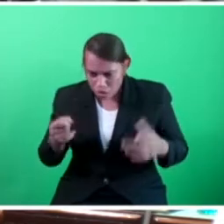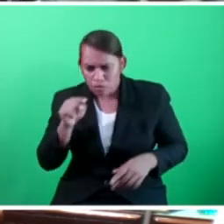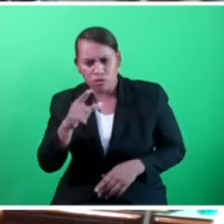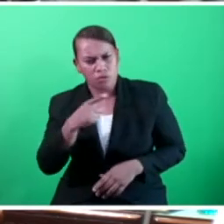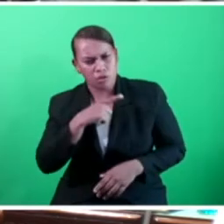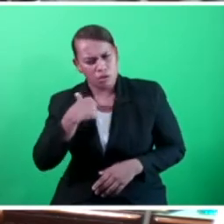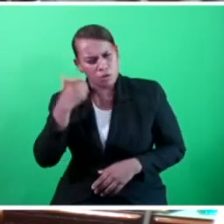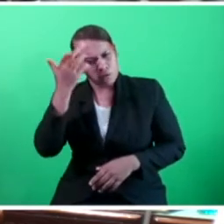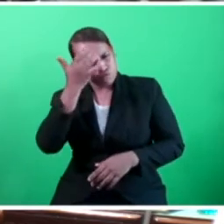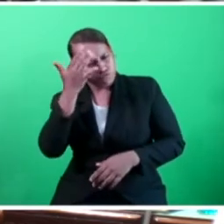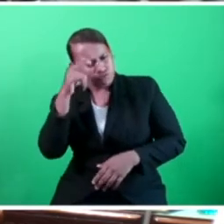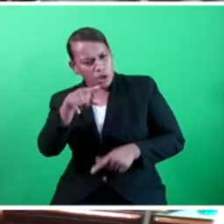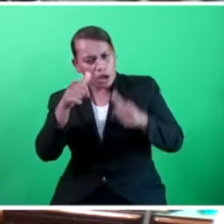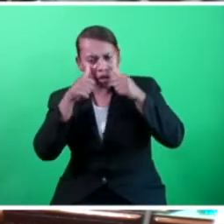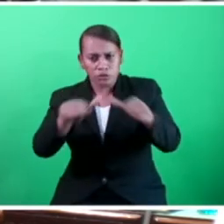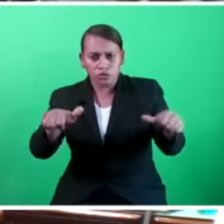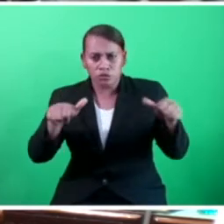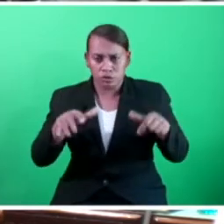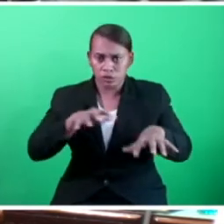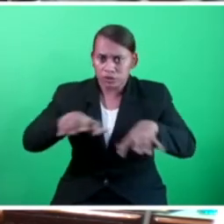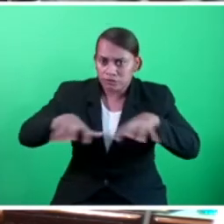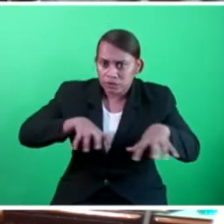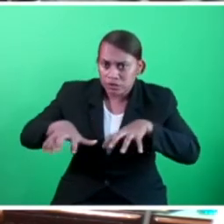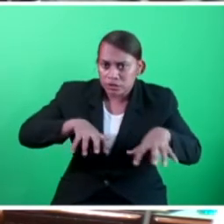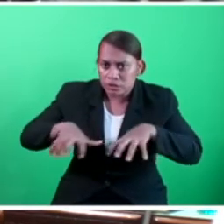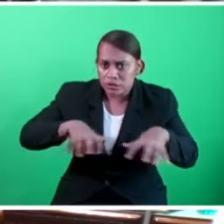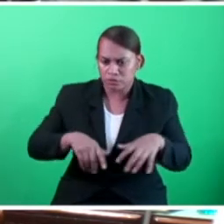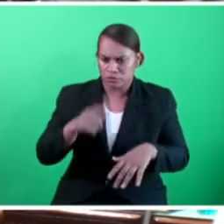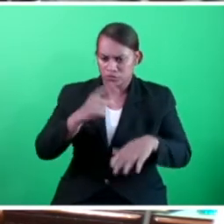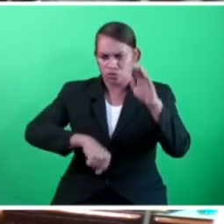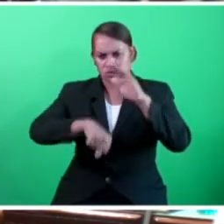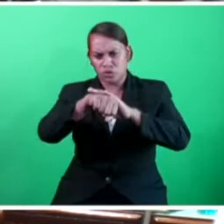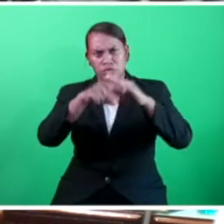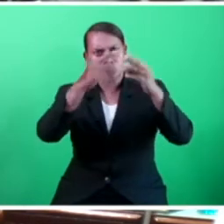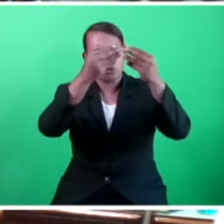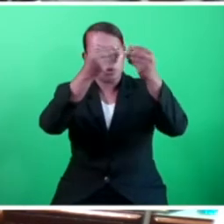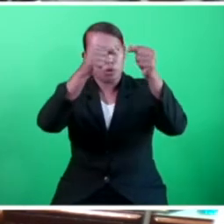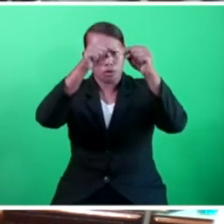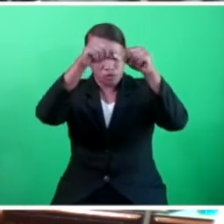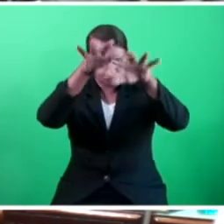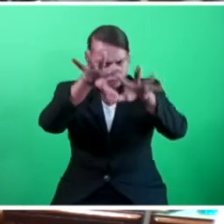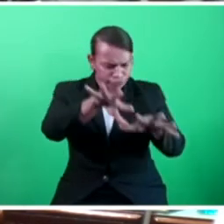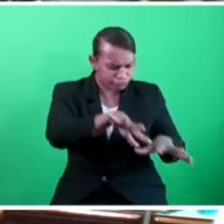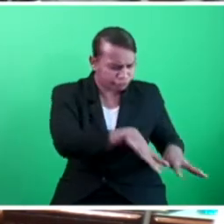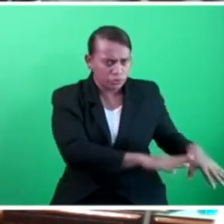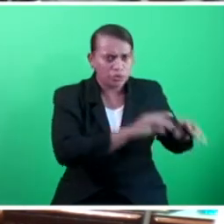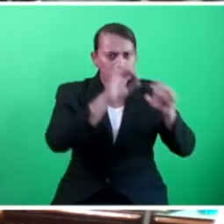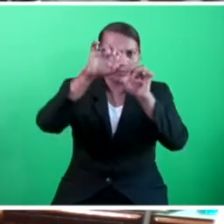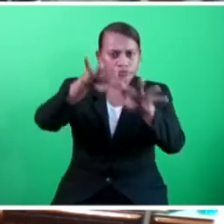agriculture activities, topsoil is being washed away to the waterways, comes down to the